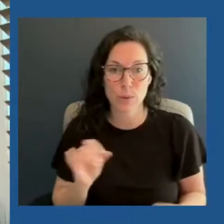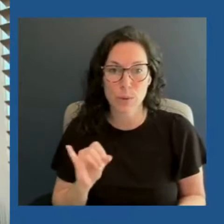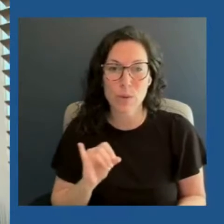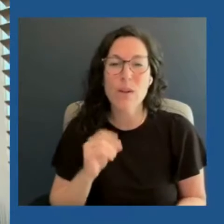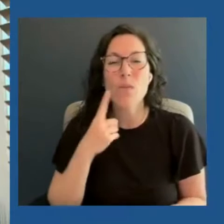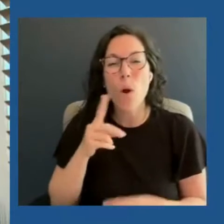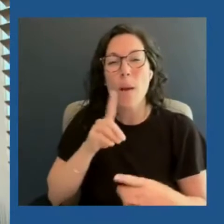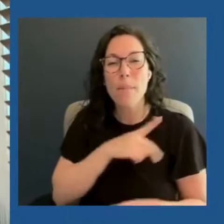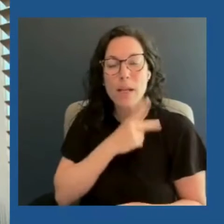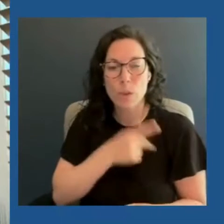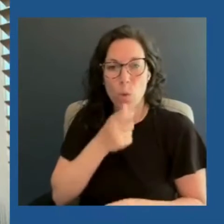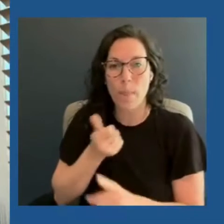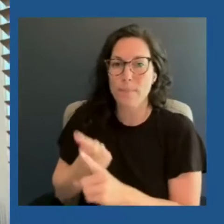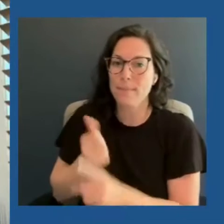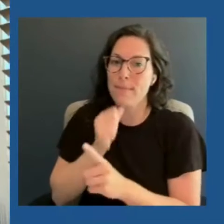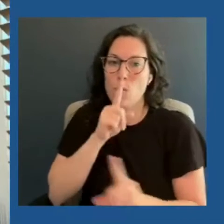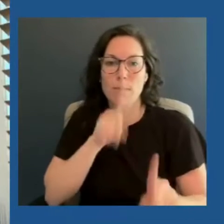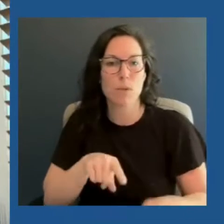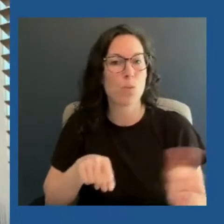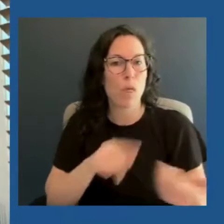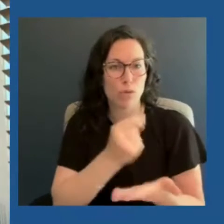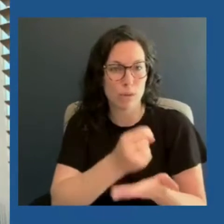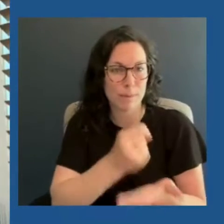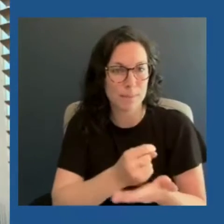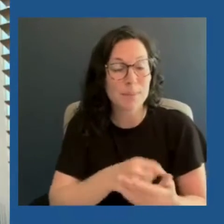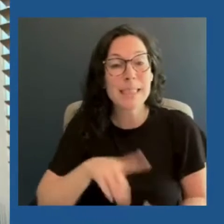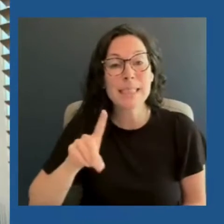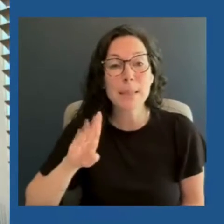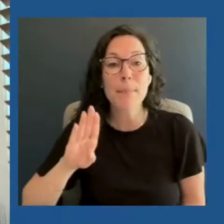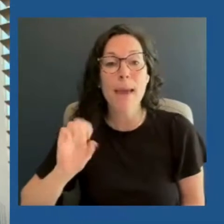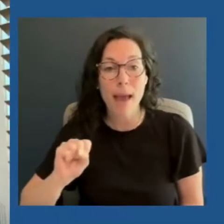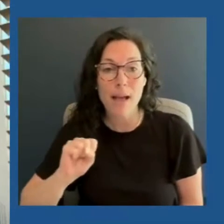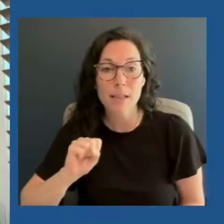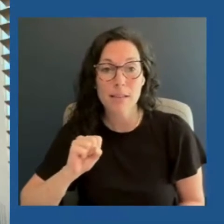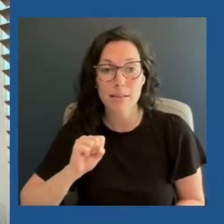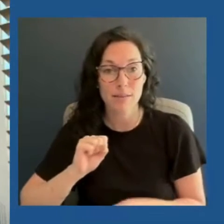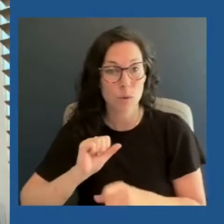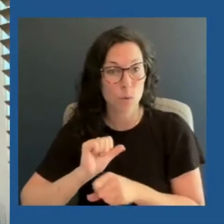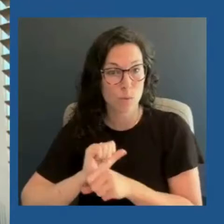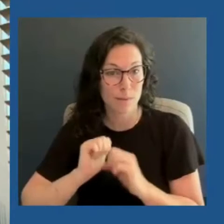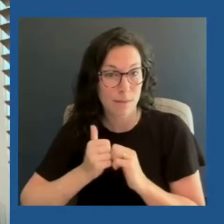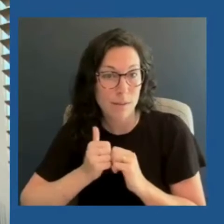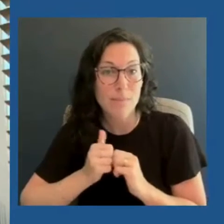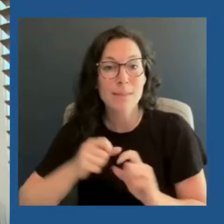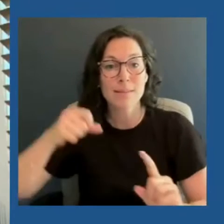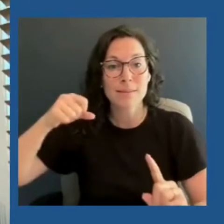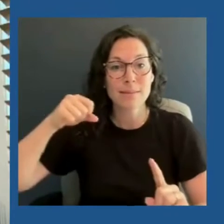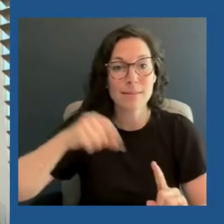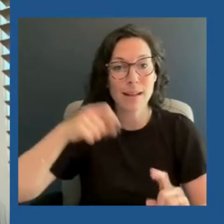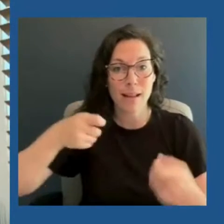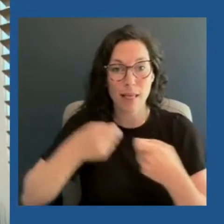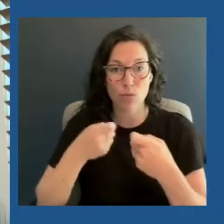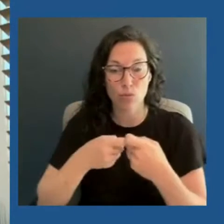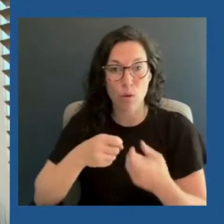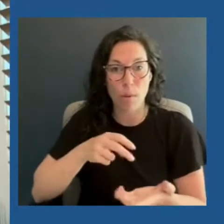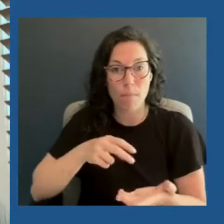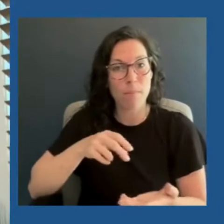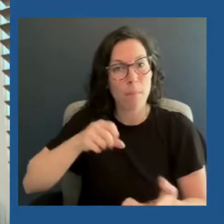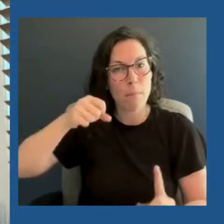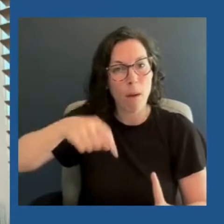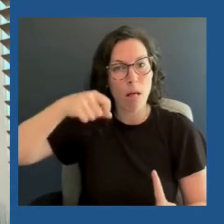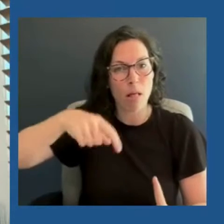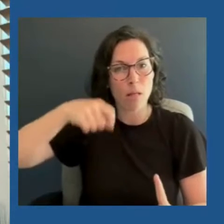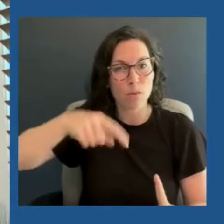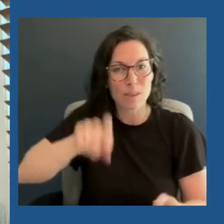treatments. DBS works by sending electrical pulses to specific brain areas. It requires surgery to implant